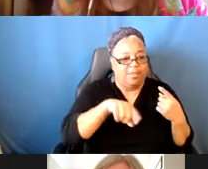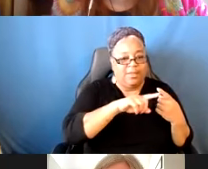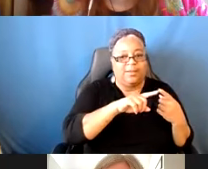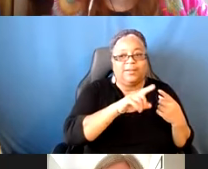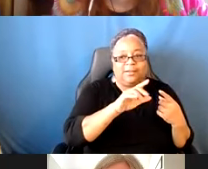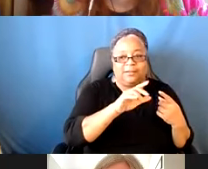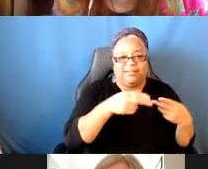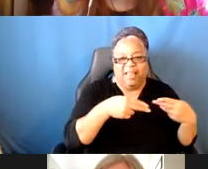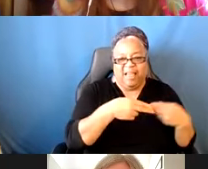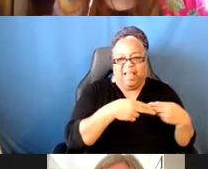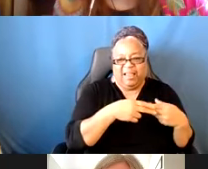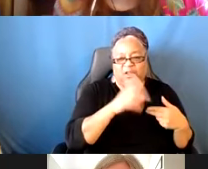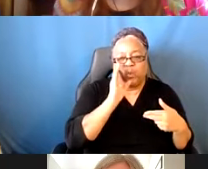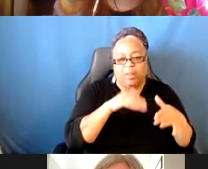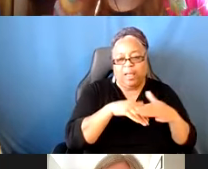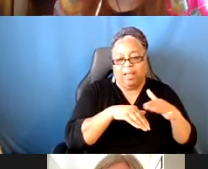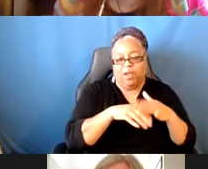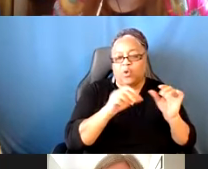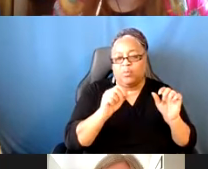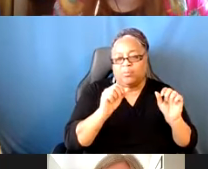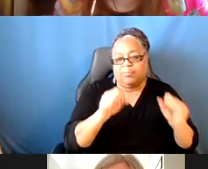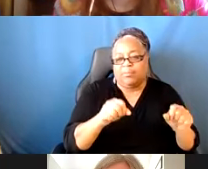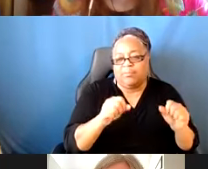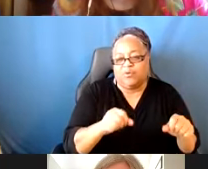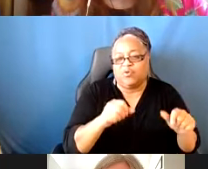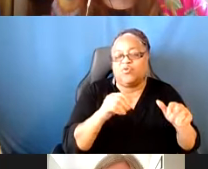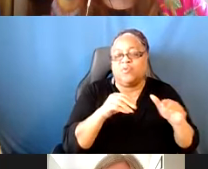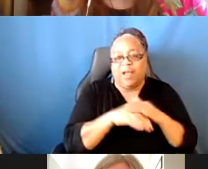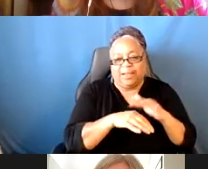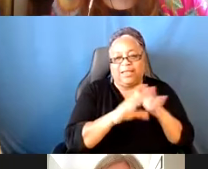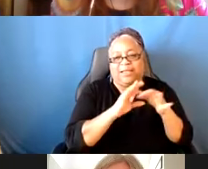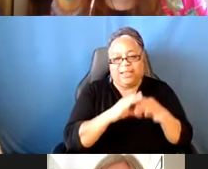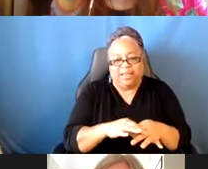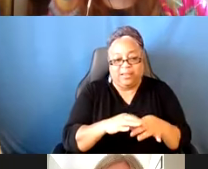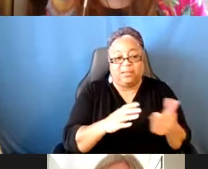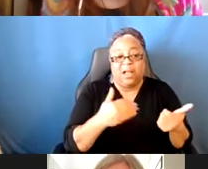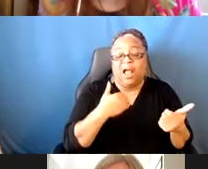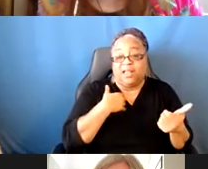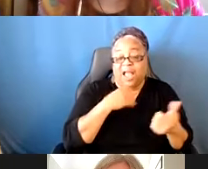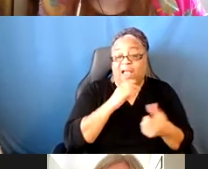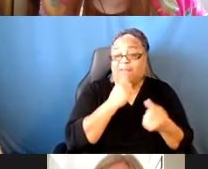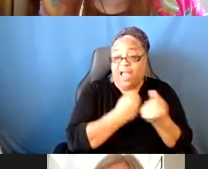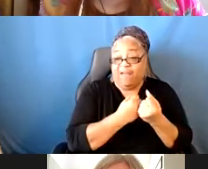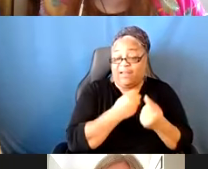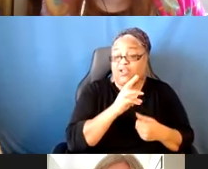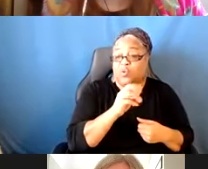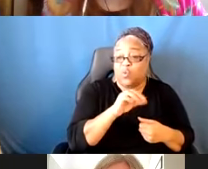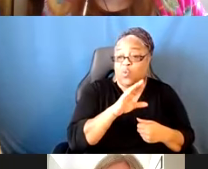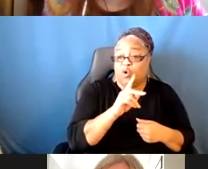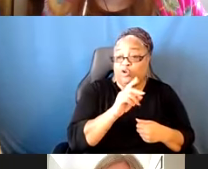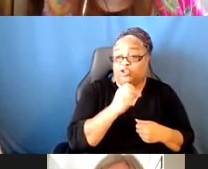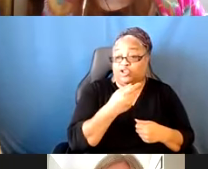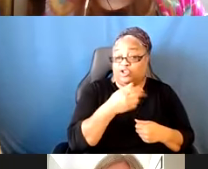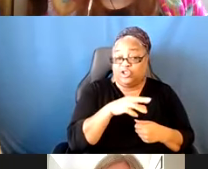access to all of these links. Our Women's Advocates worksheet here, a link to the National Domestic Violence